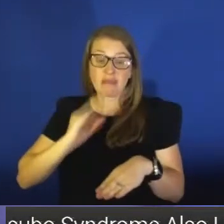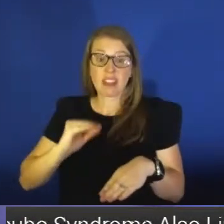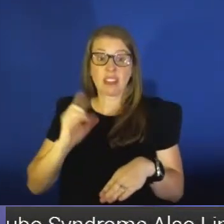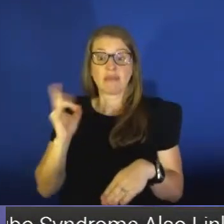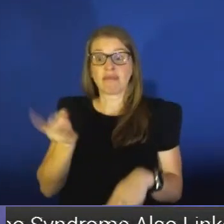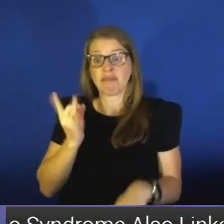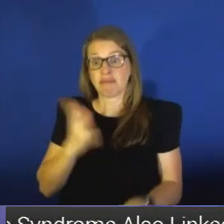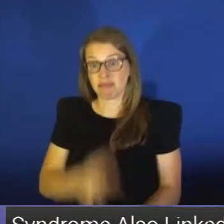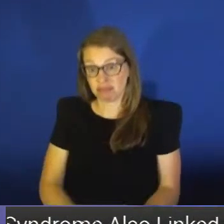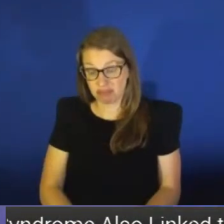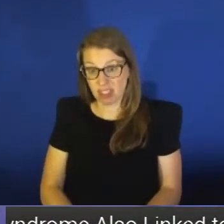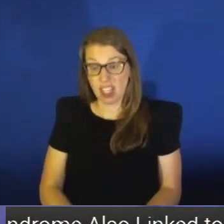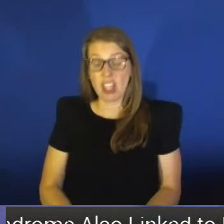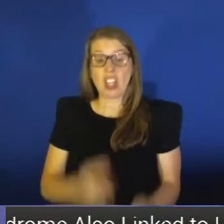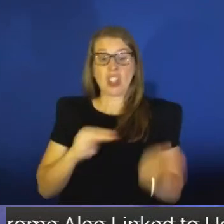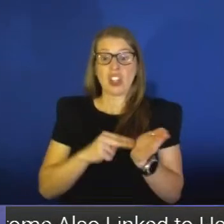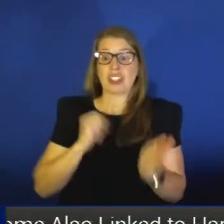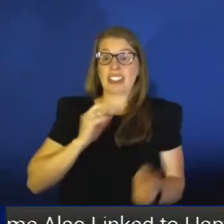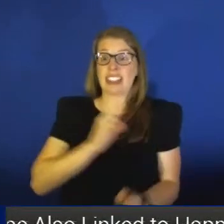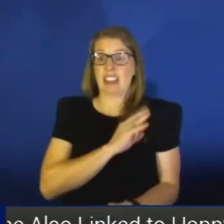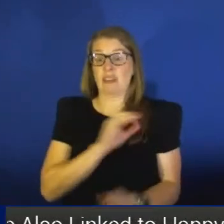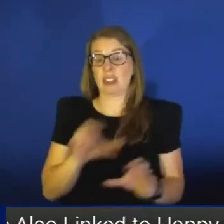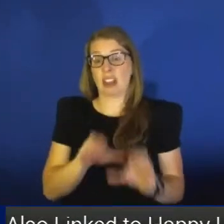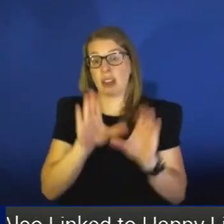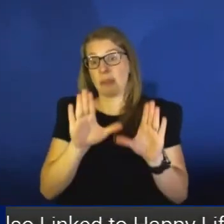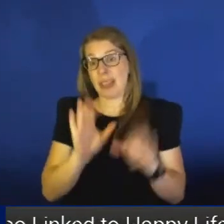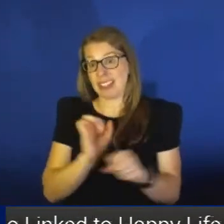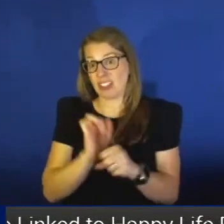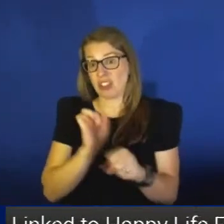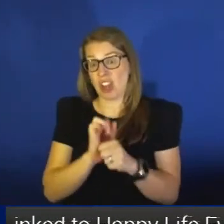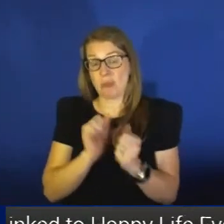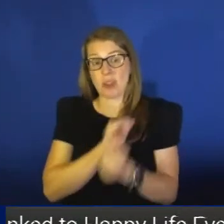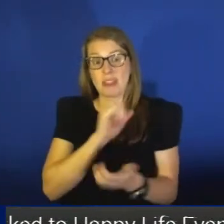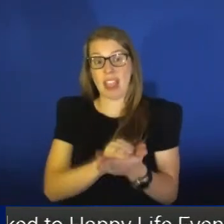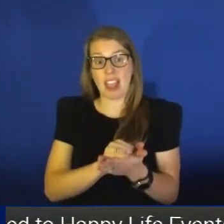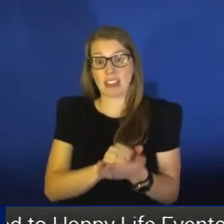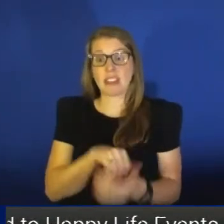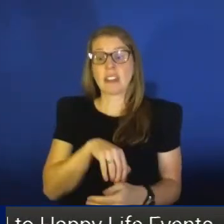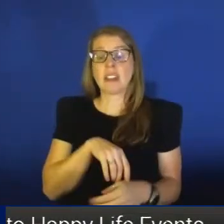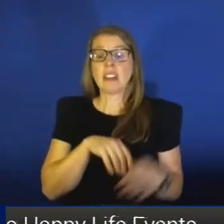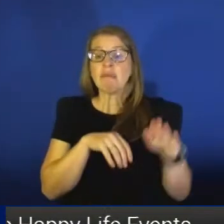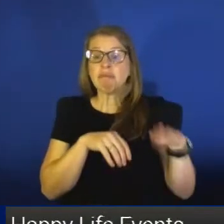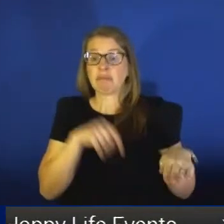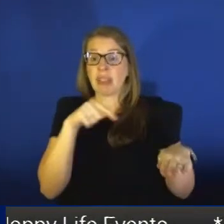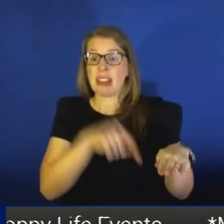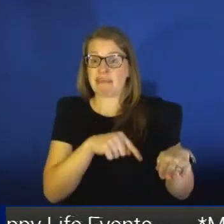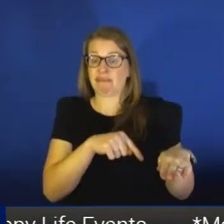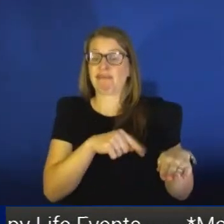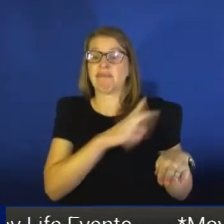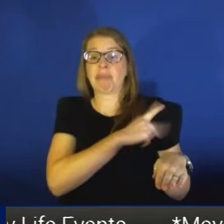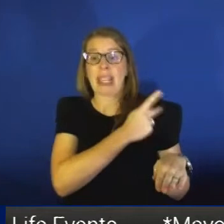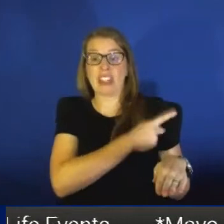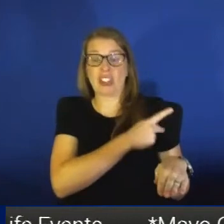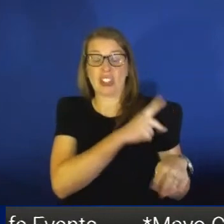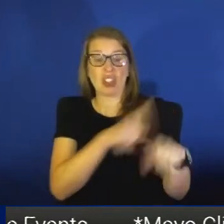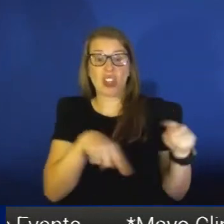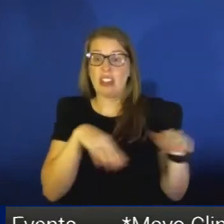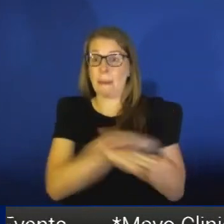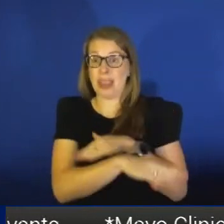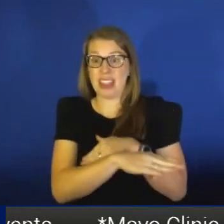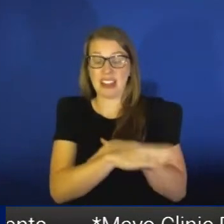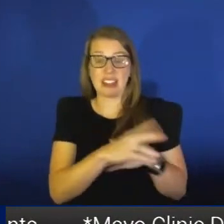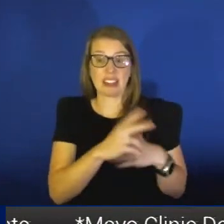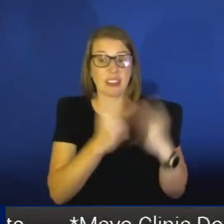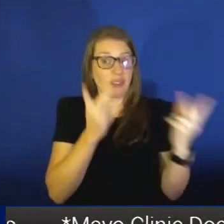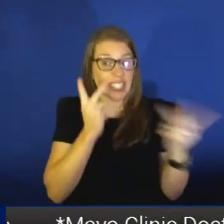amazing job of that, because at the bedside it was the nurse who was there when people died, when visitors couldn't come in. It was the nurse who then had to